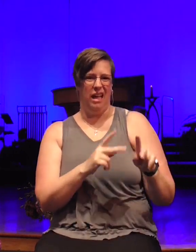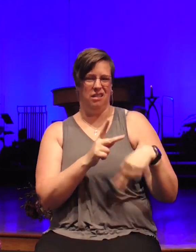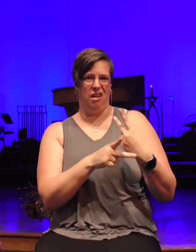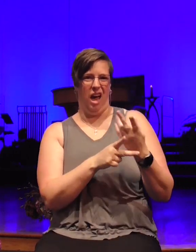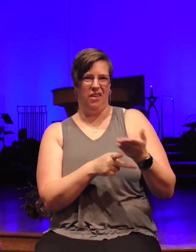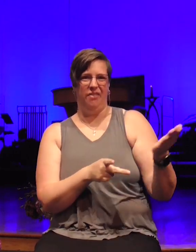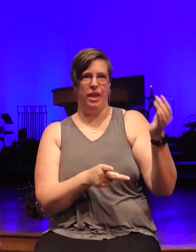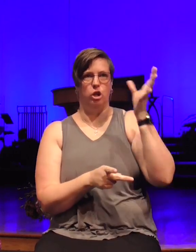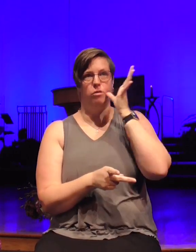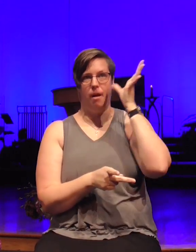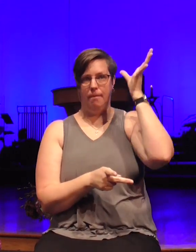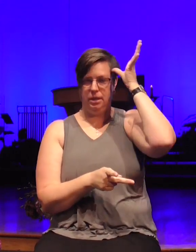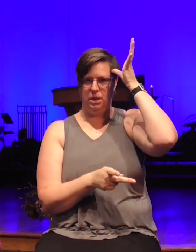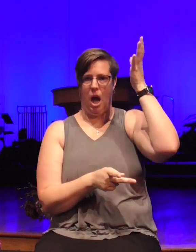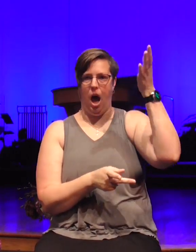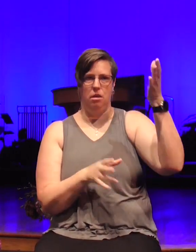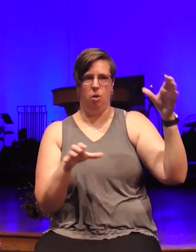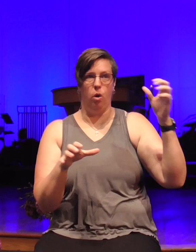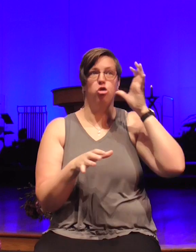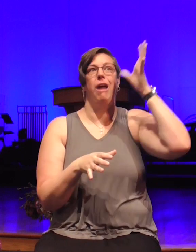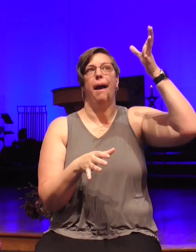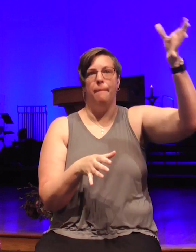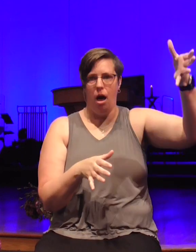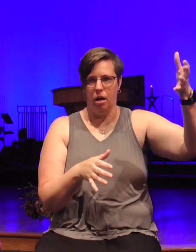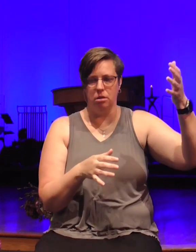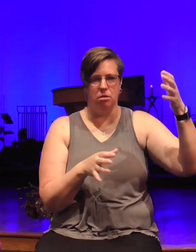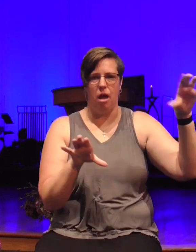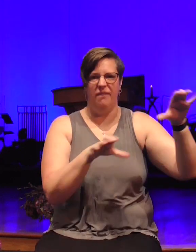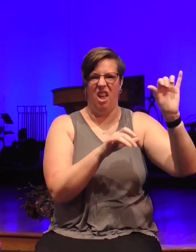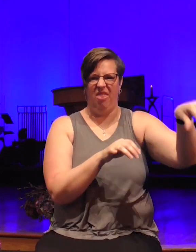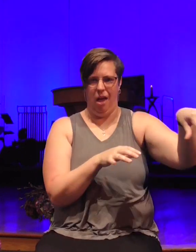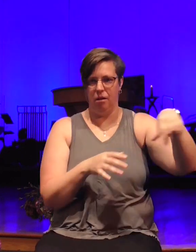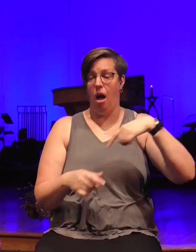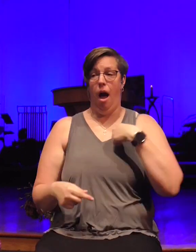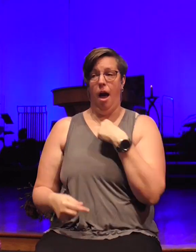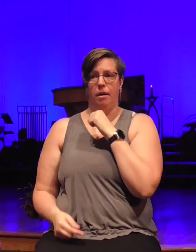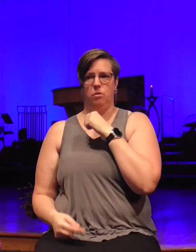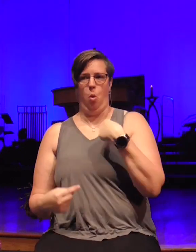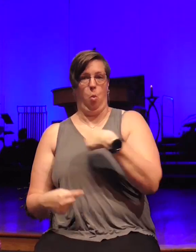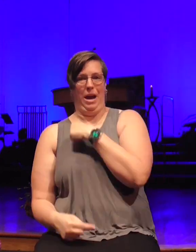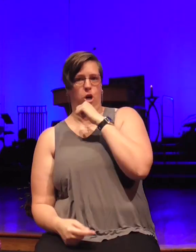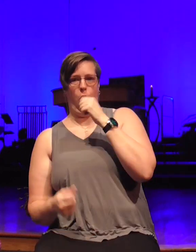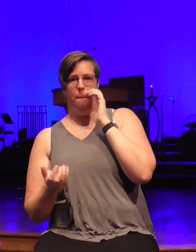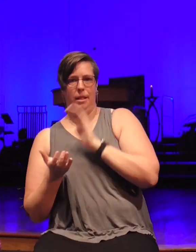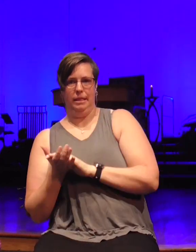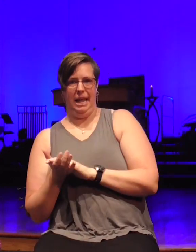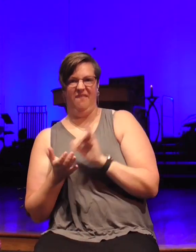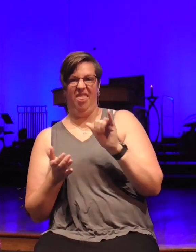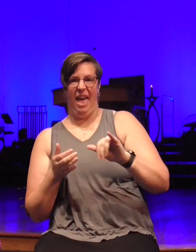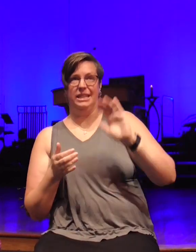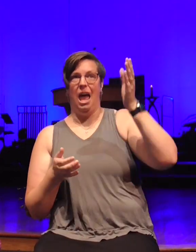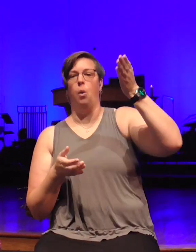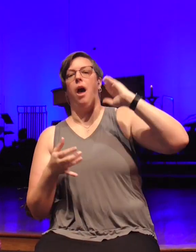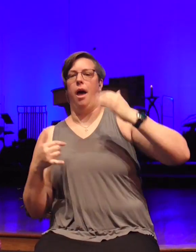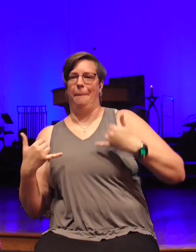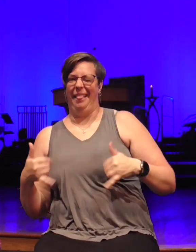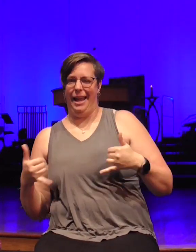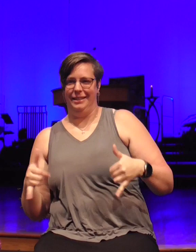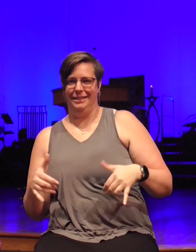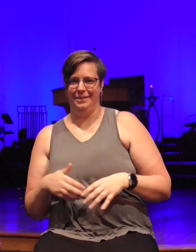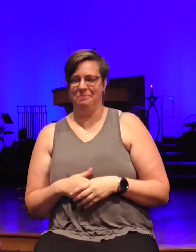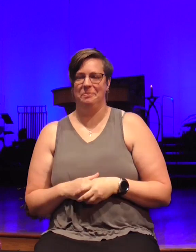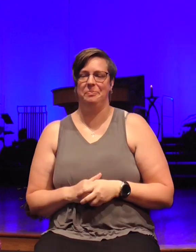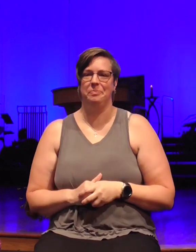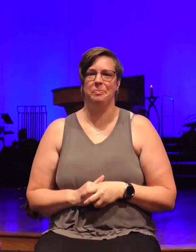dad and mom might have done, or your grandma, but that's not, I don't think, and we don't believe how God plays in this world.